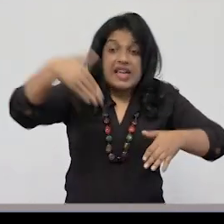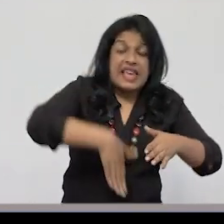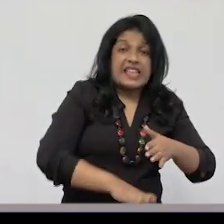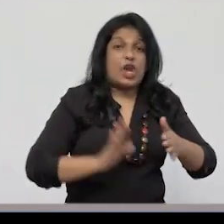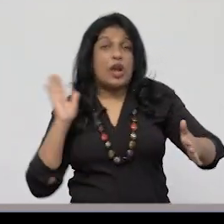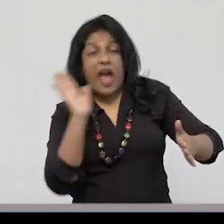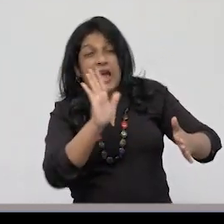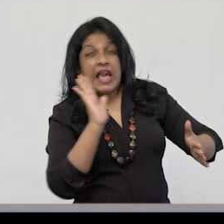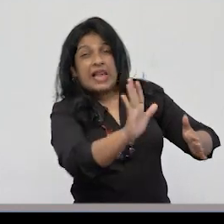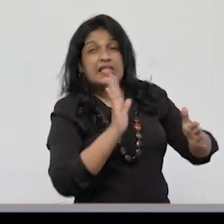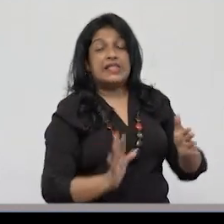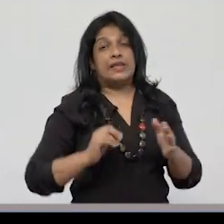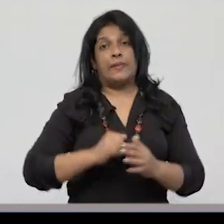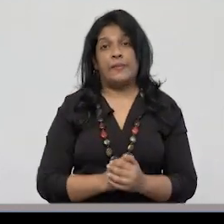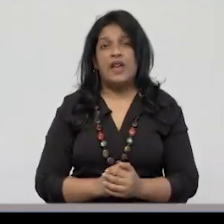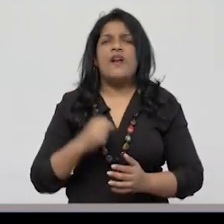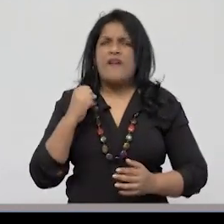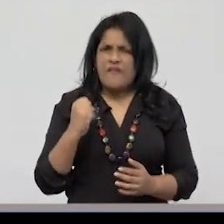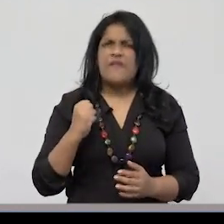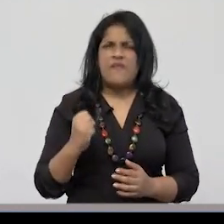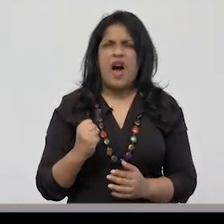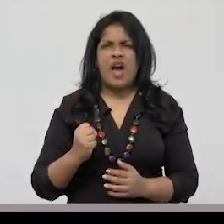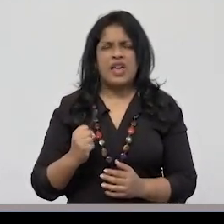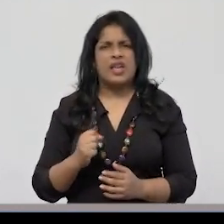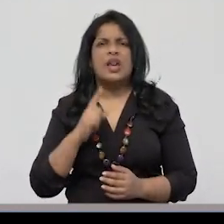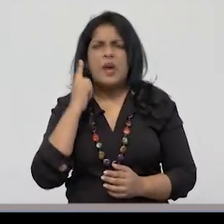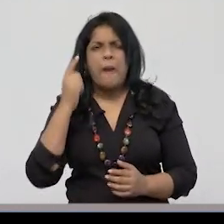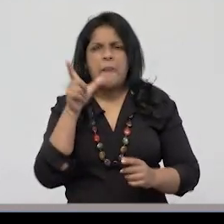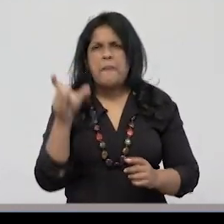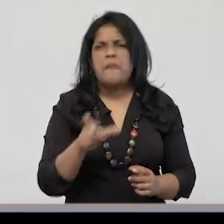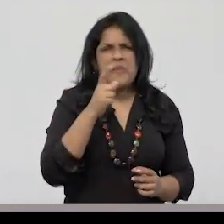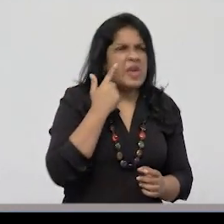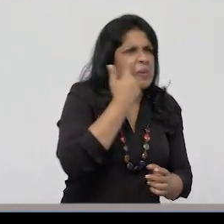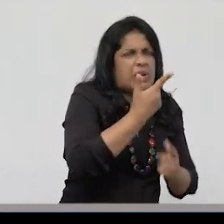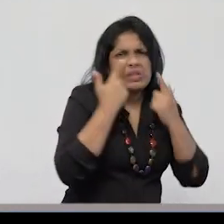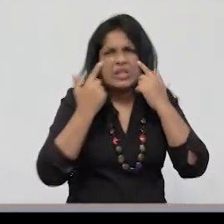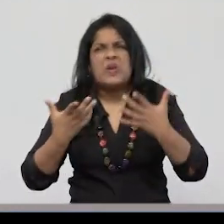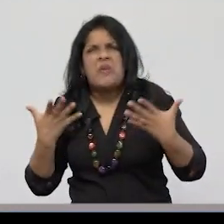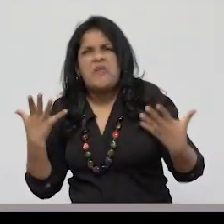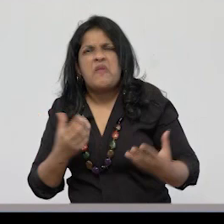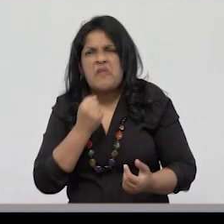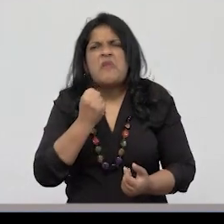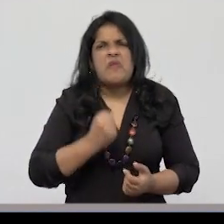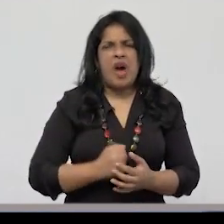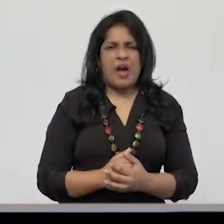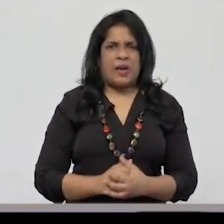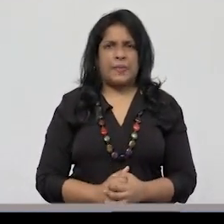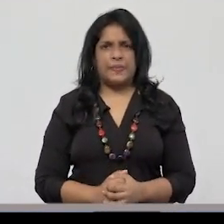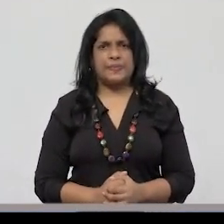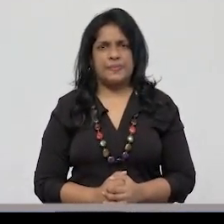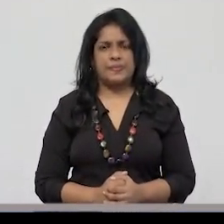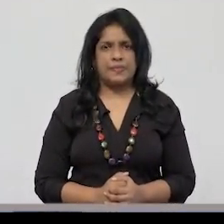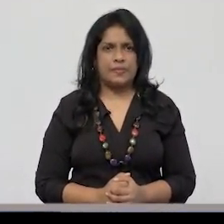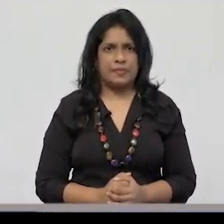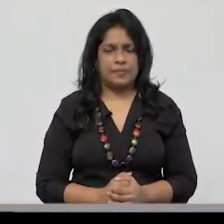goes again. He did this about 5 times. The guy coming behind at the next stoplight, he also got off. He said, "Hey,